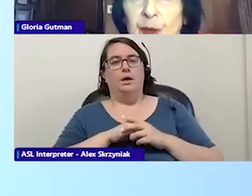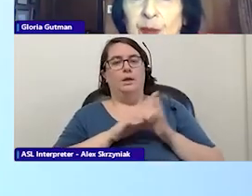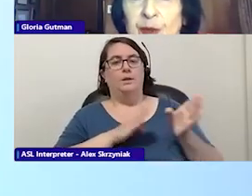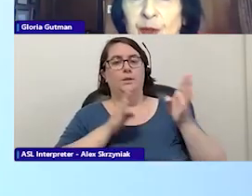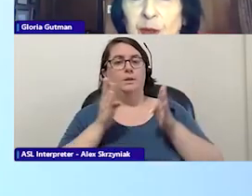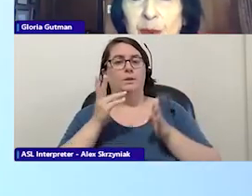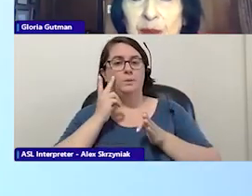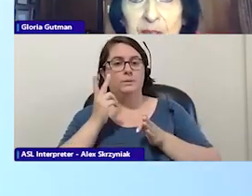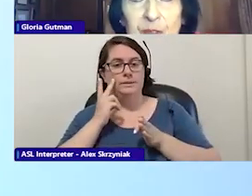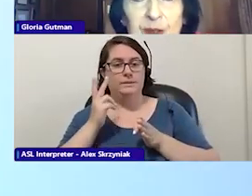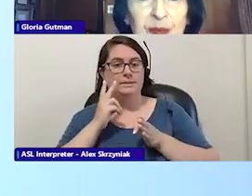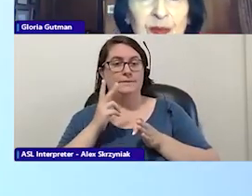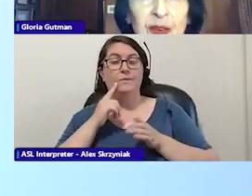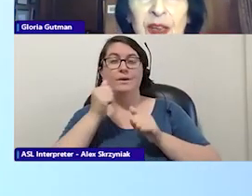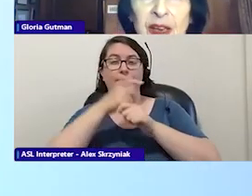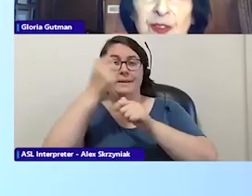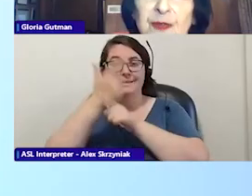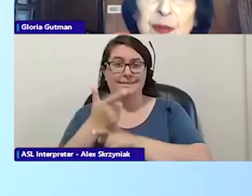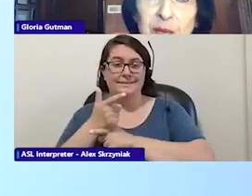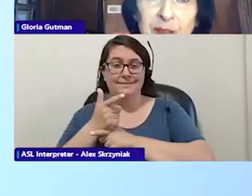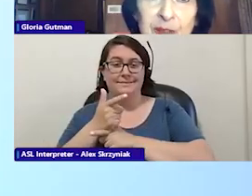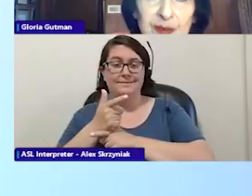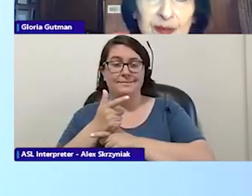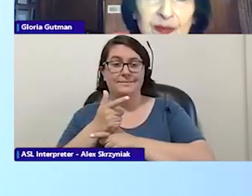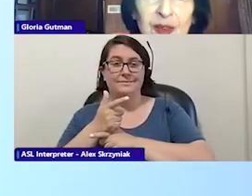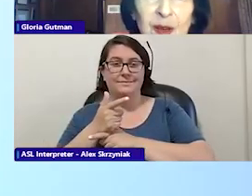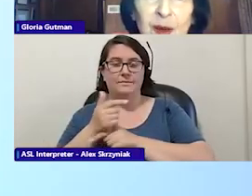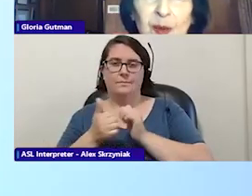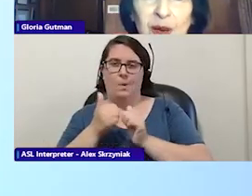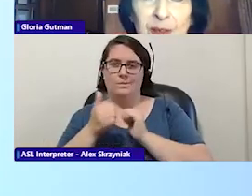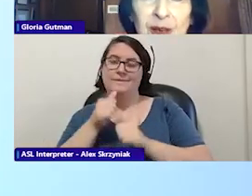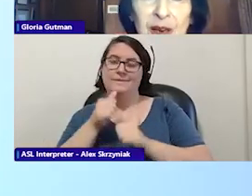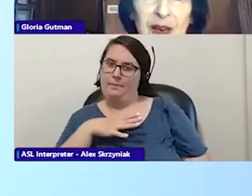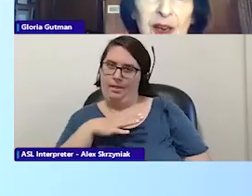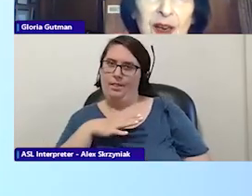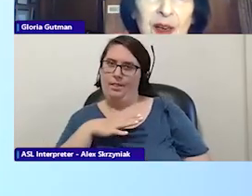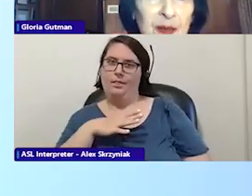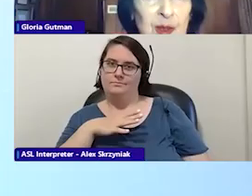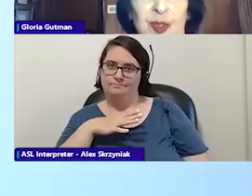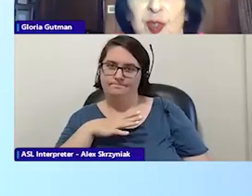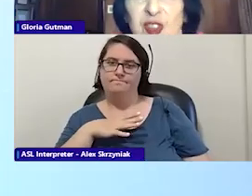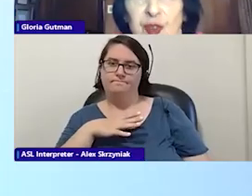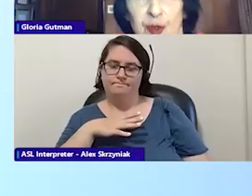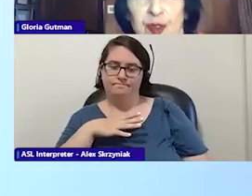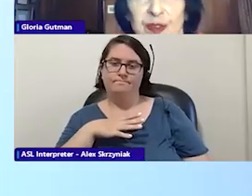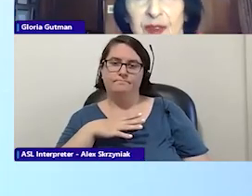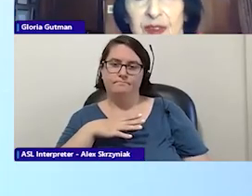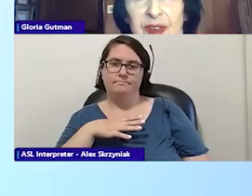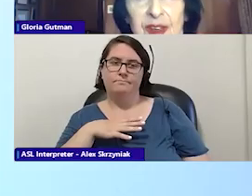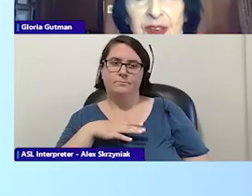in terms of siblings, it's females who are, it's their